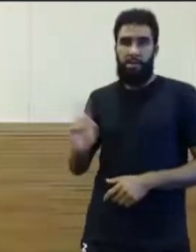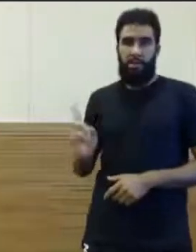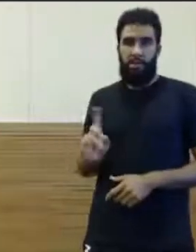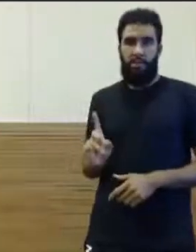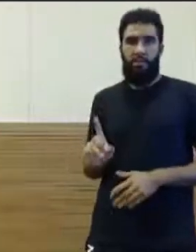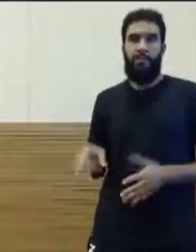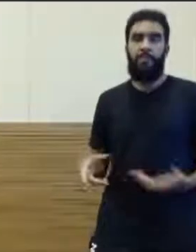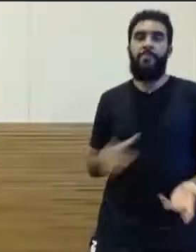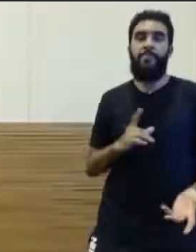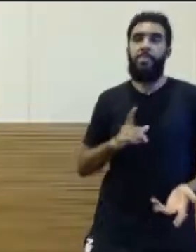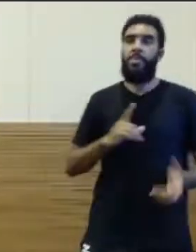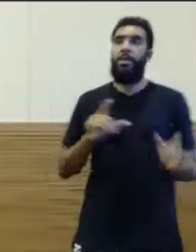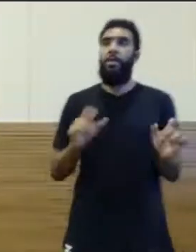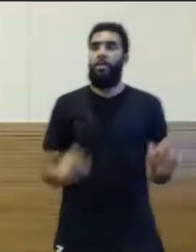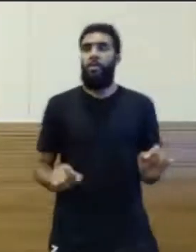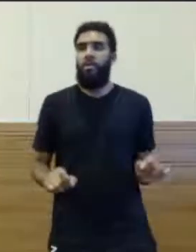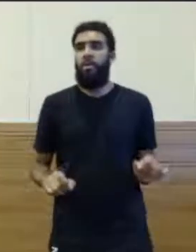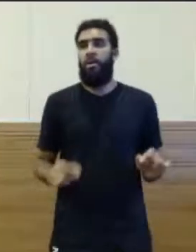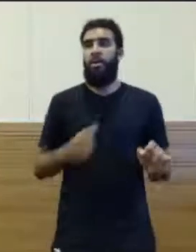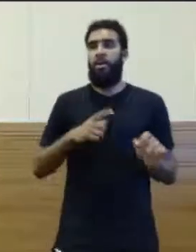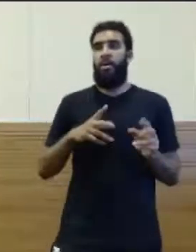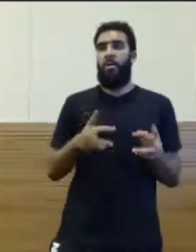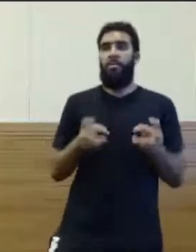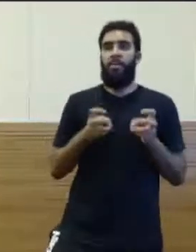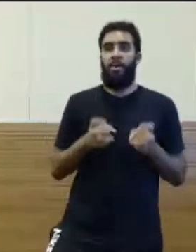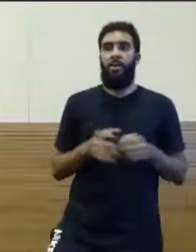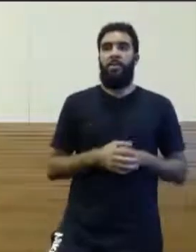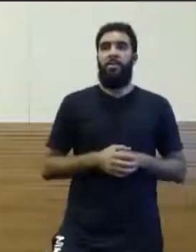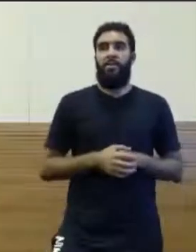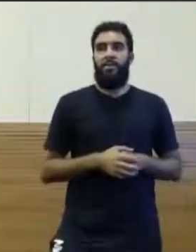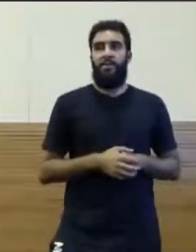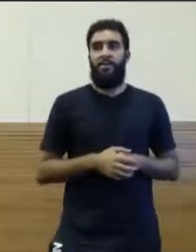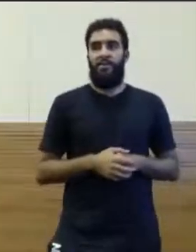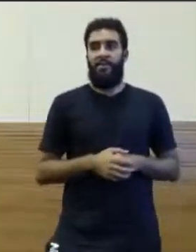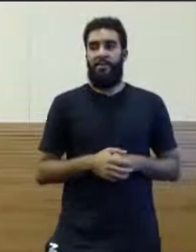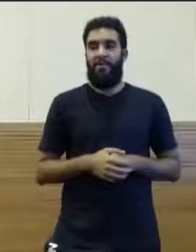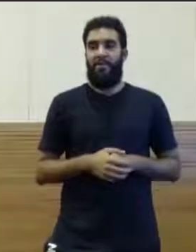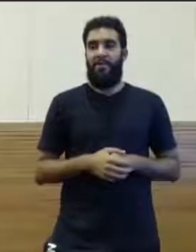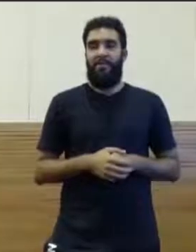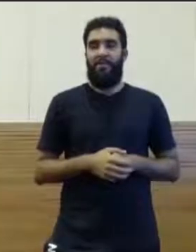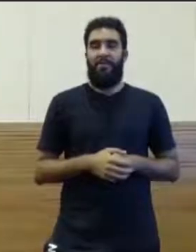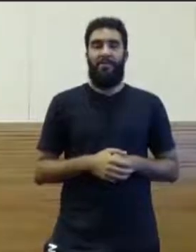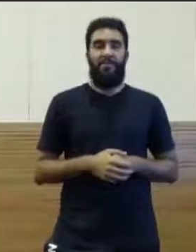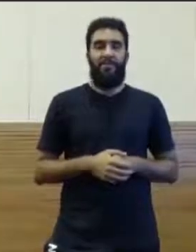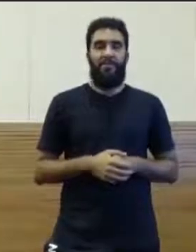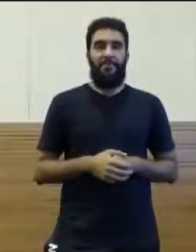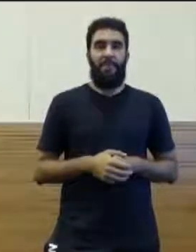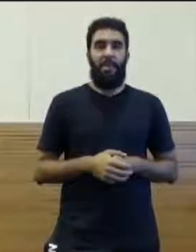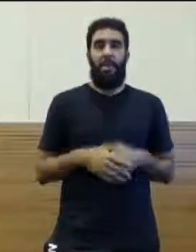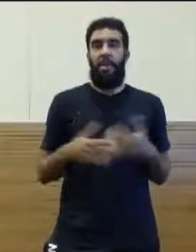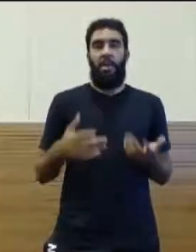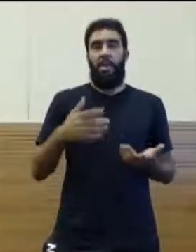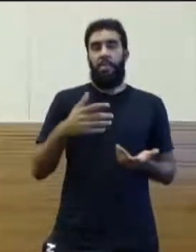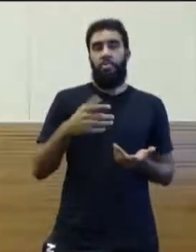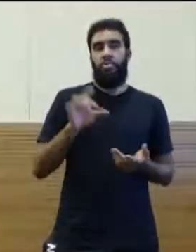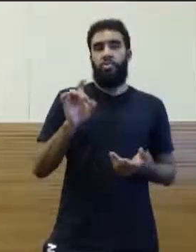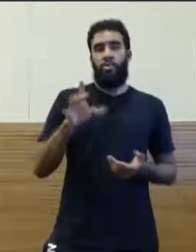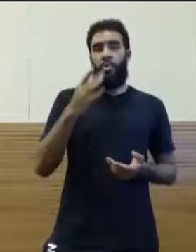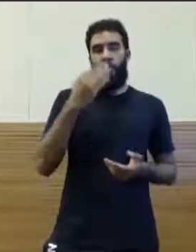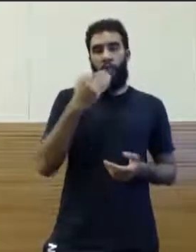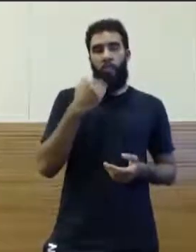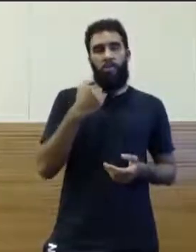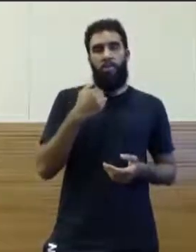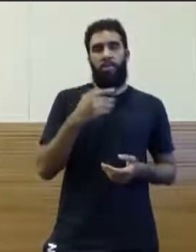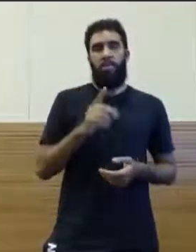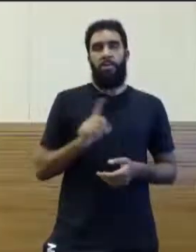and not only children. And we had a point to observe and incorporate other aspects that was